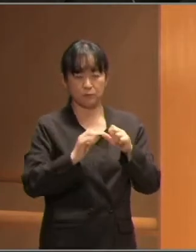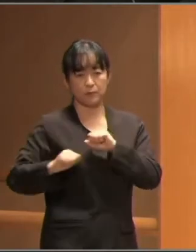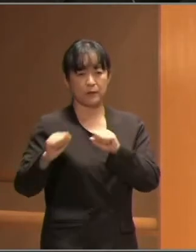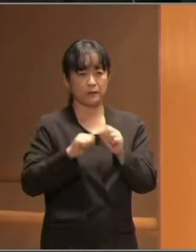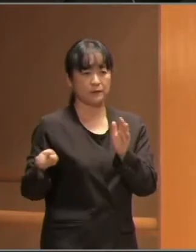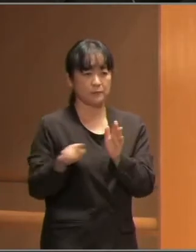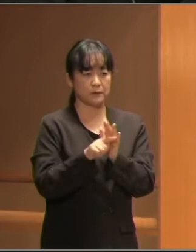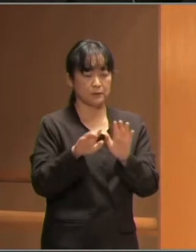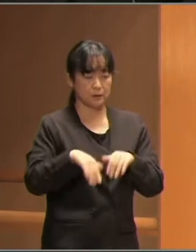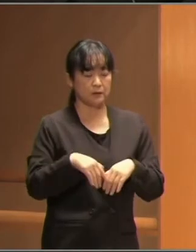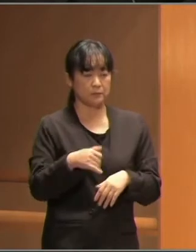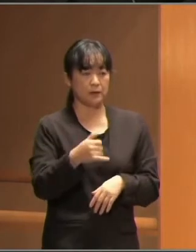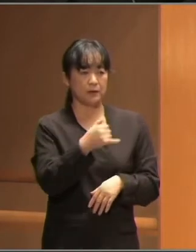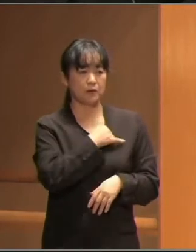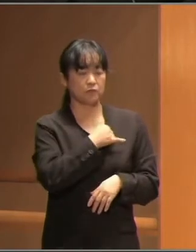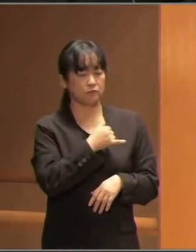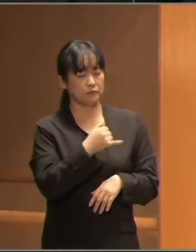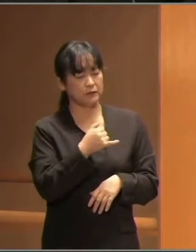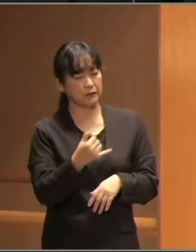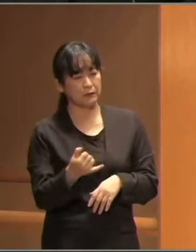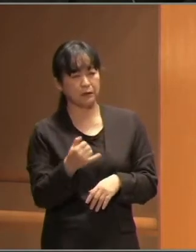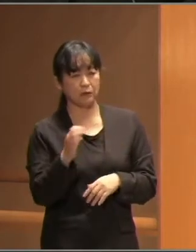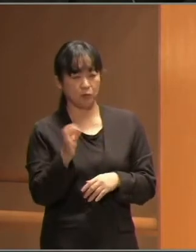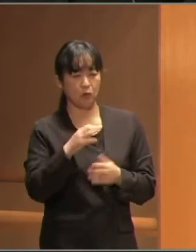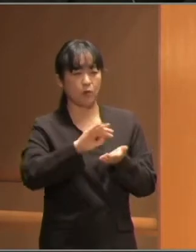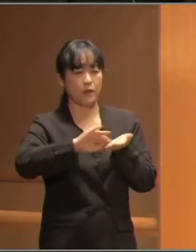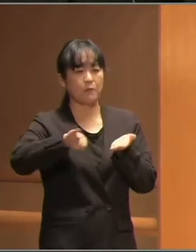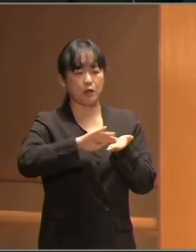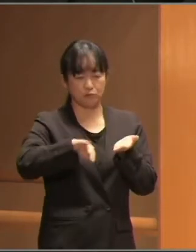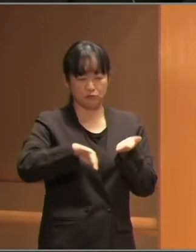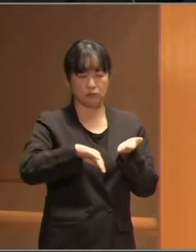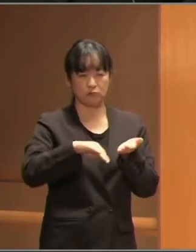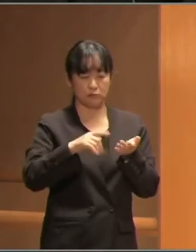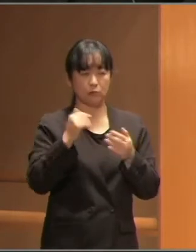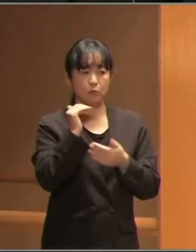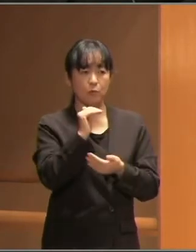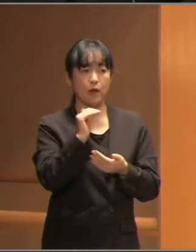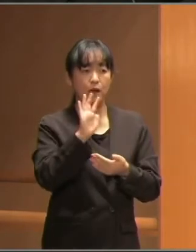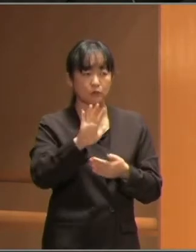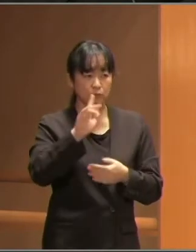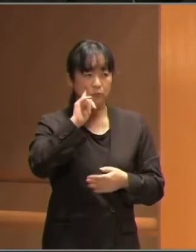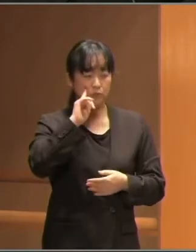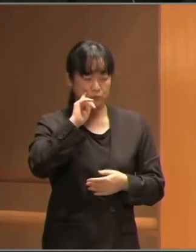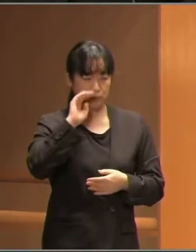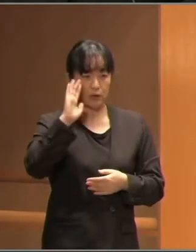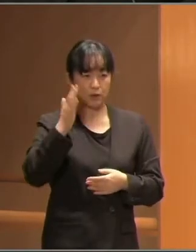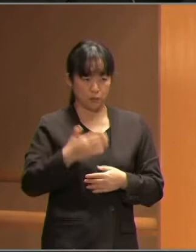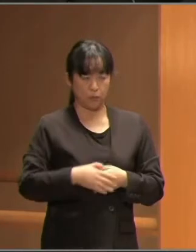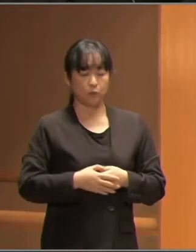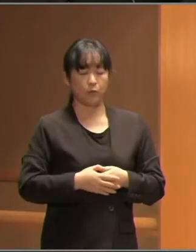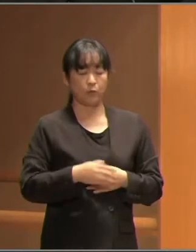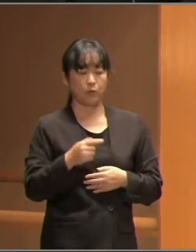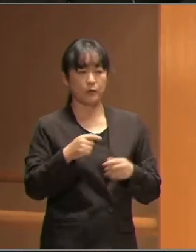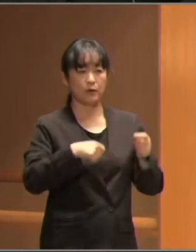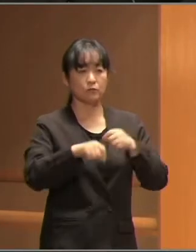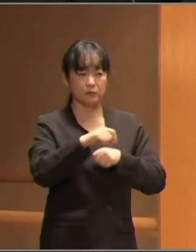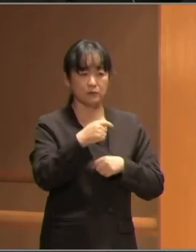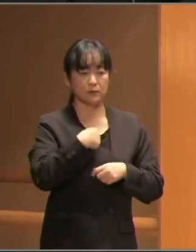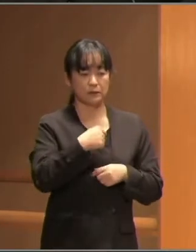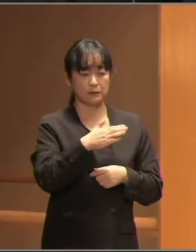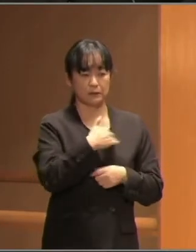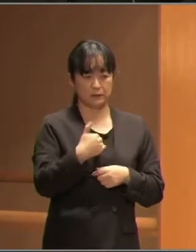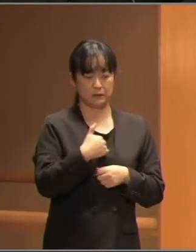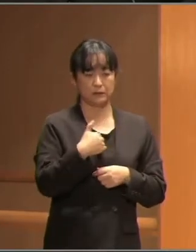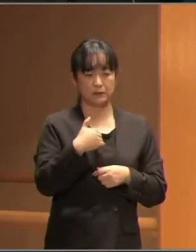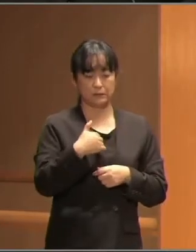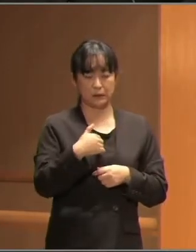to increase the options means that we give up something which are not useful anymore. But on the other